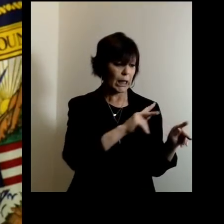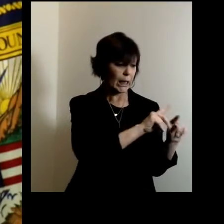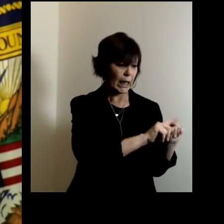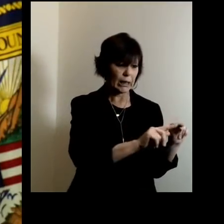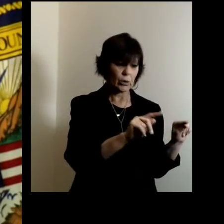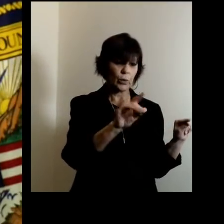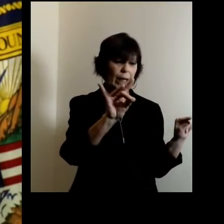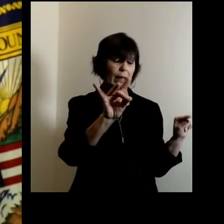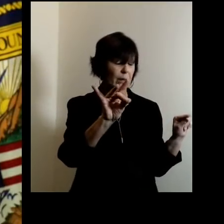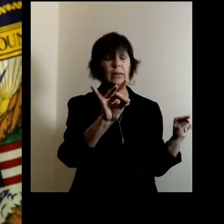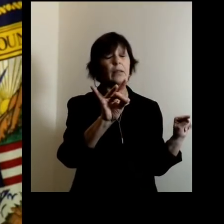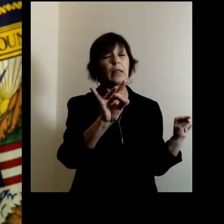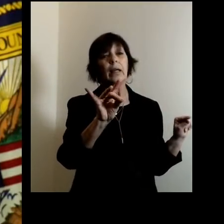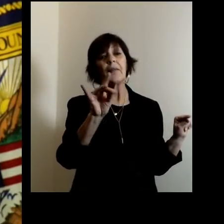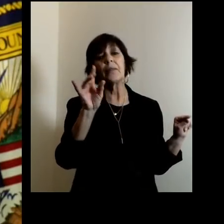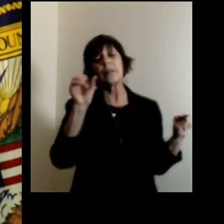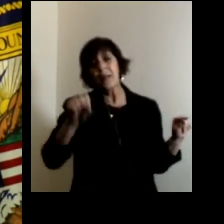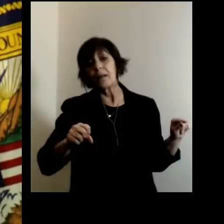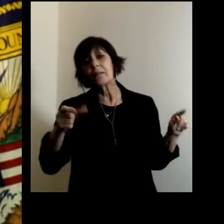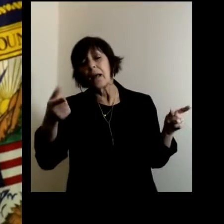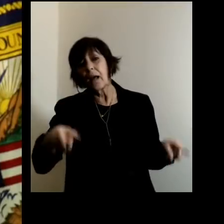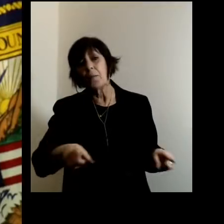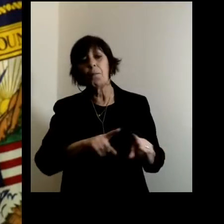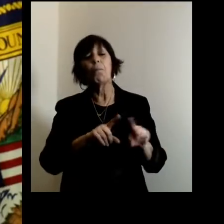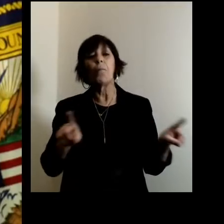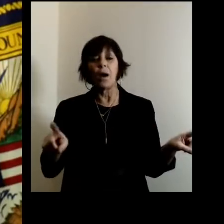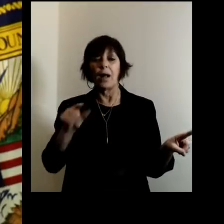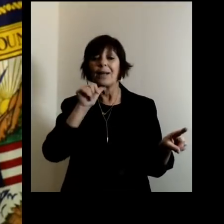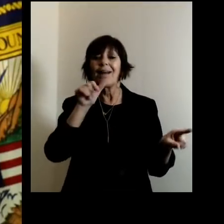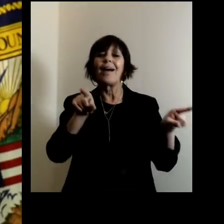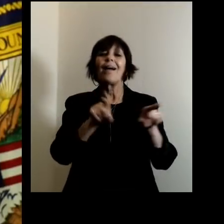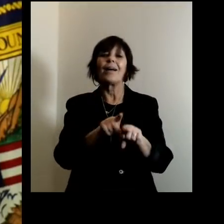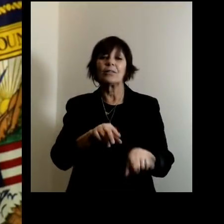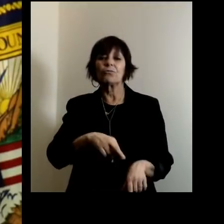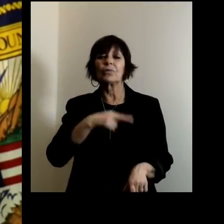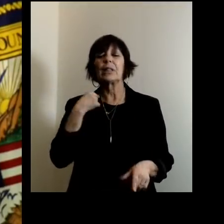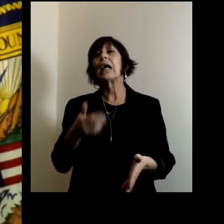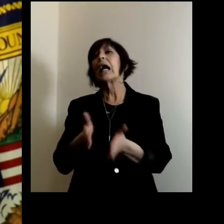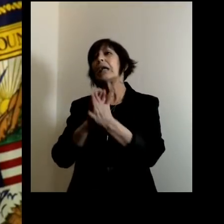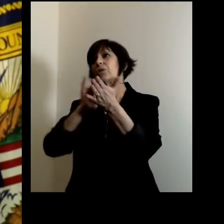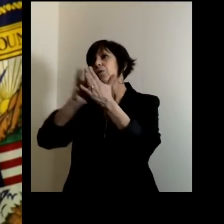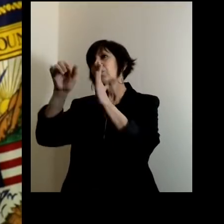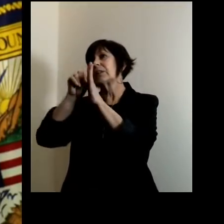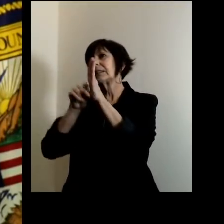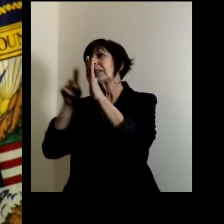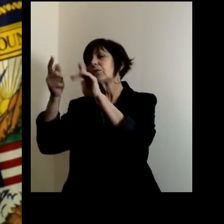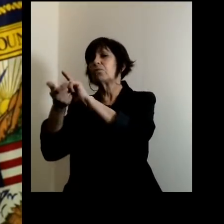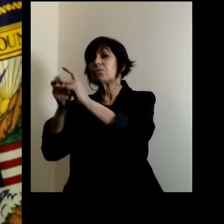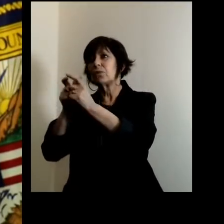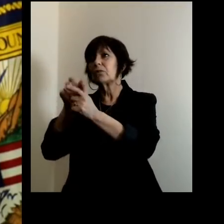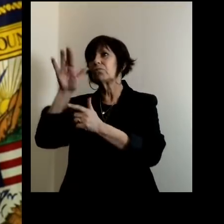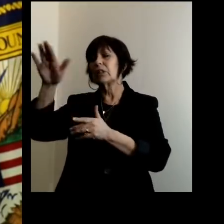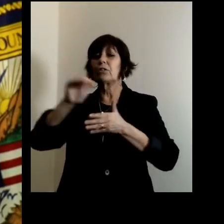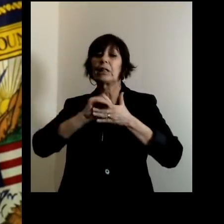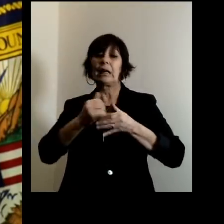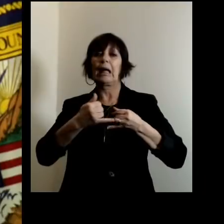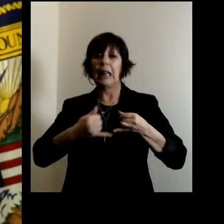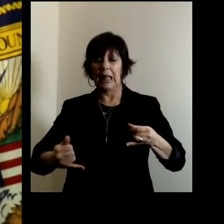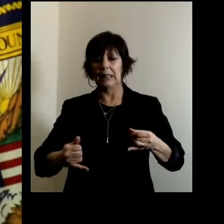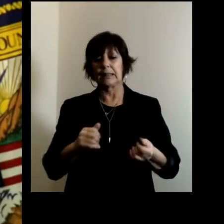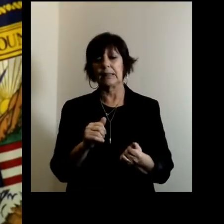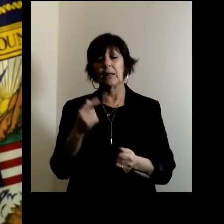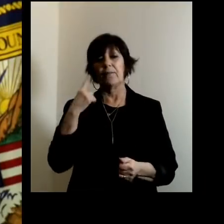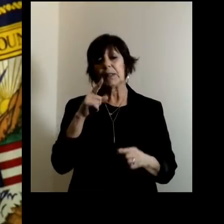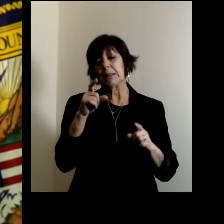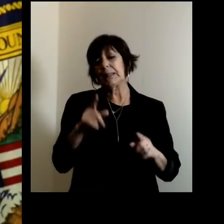We are aware of that. But I have made a request to New York State to modify the guidelines with regards